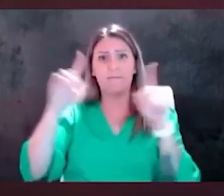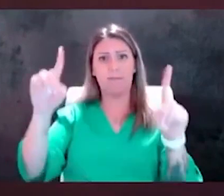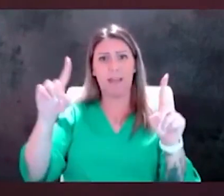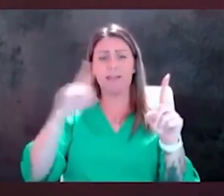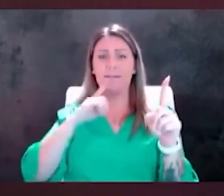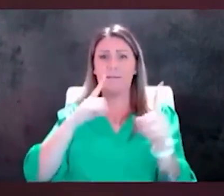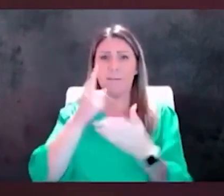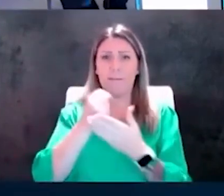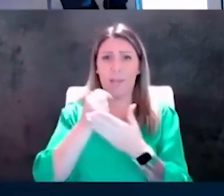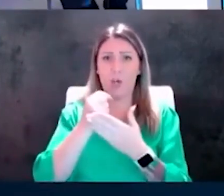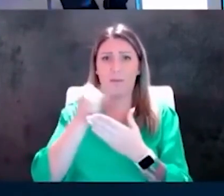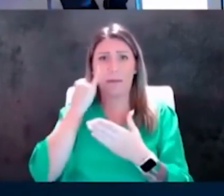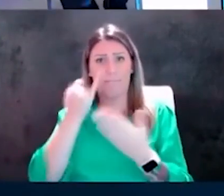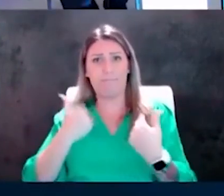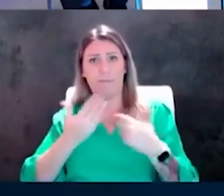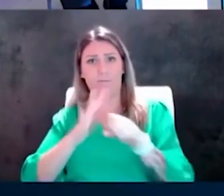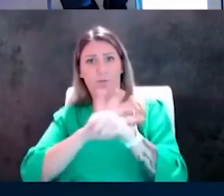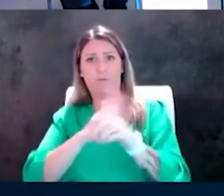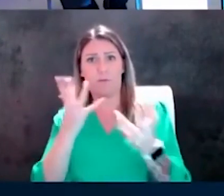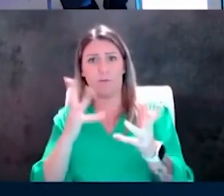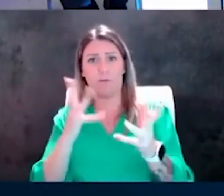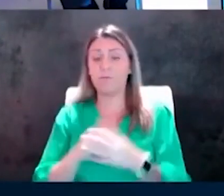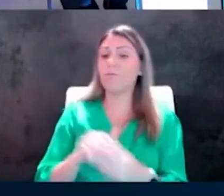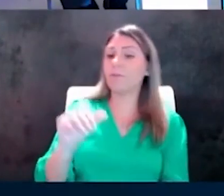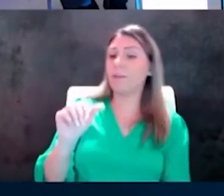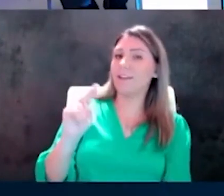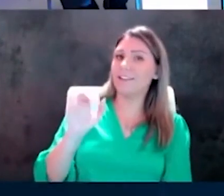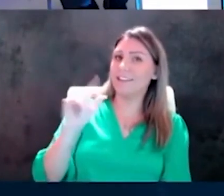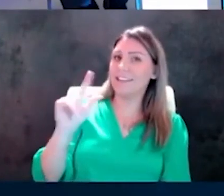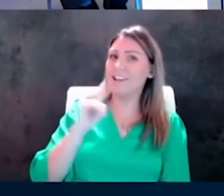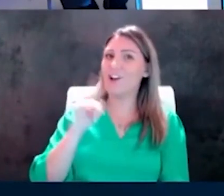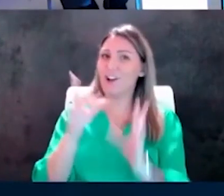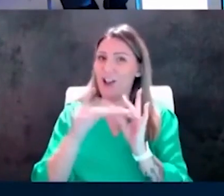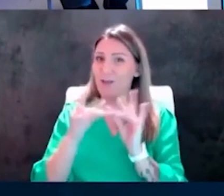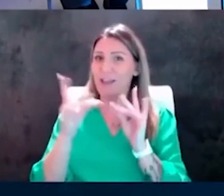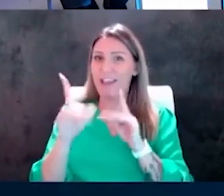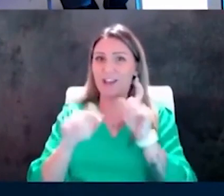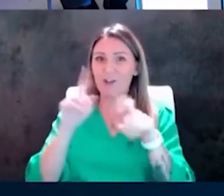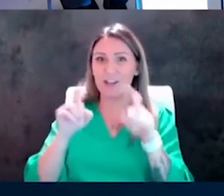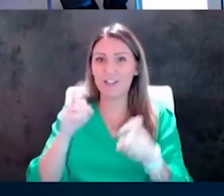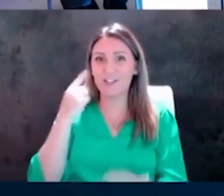early. Jess. So Anil has a comment and a question for Mikayla. Hi, Anil.